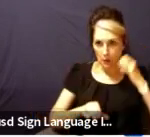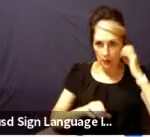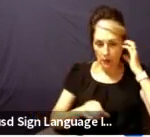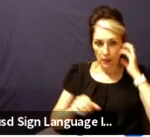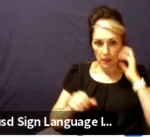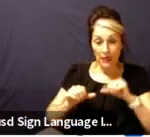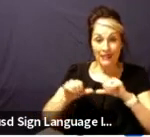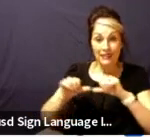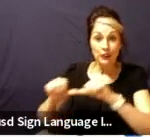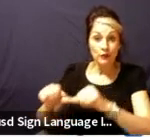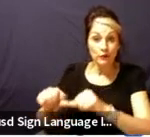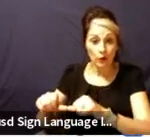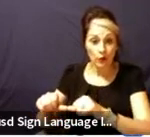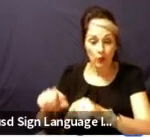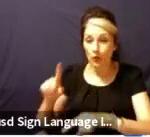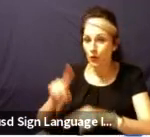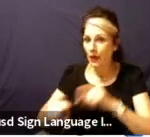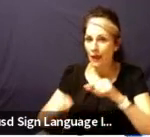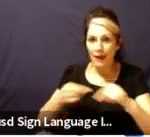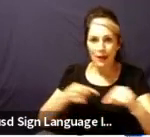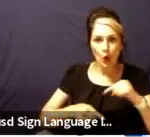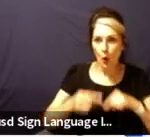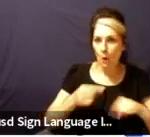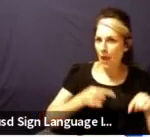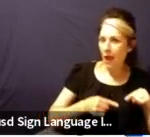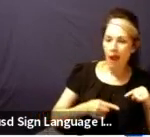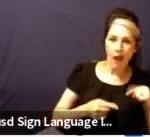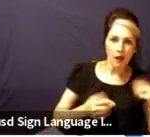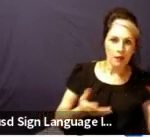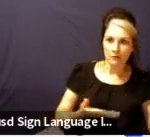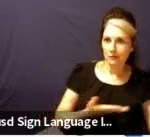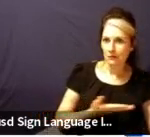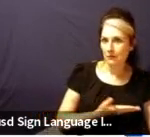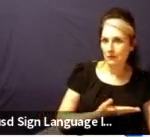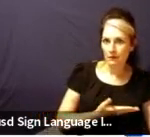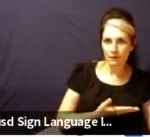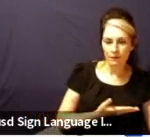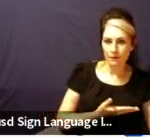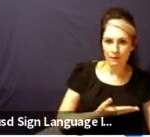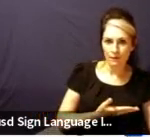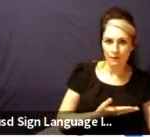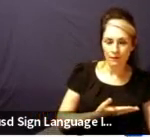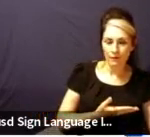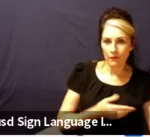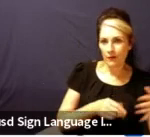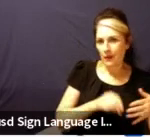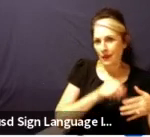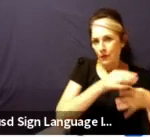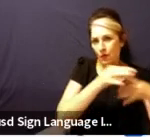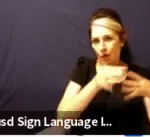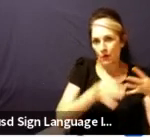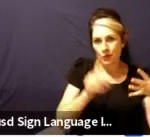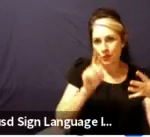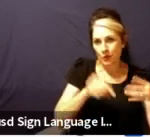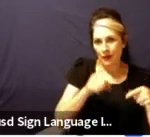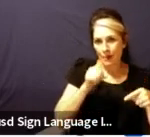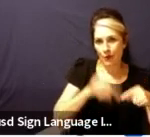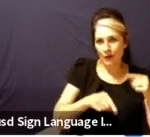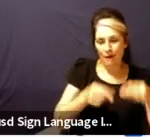continued forward, you cannot change from none of the above to any one of these other options. Um,